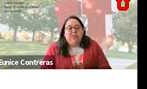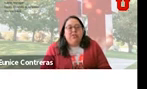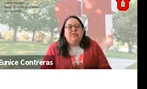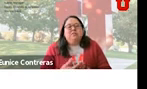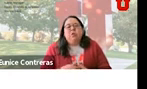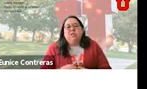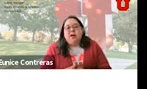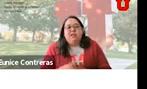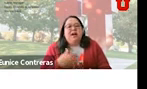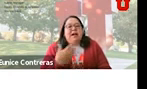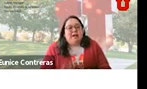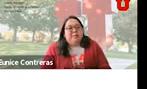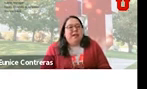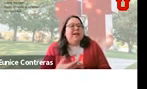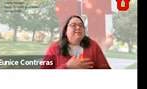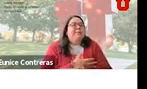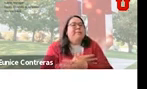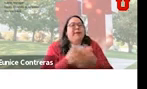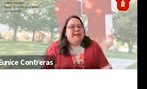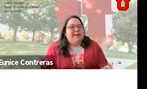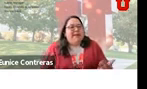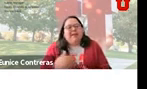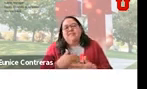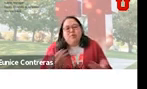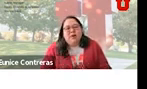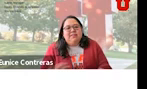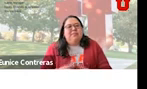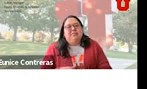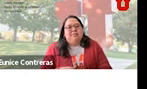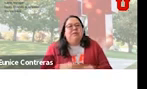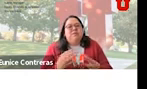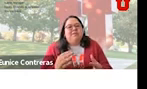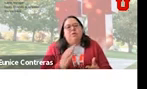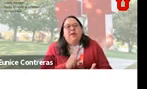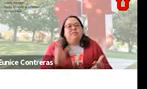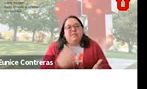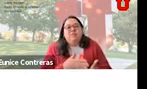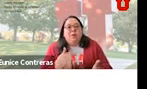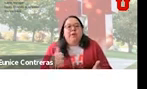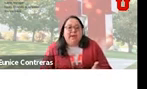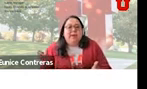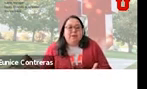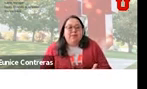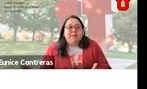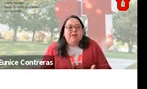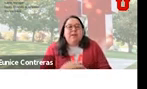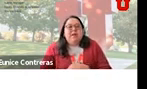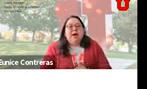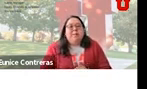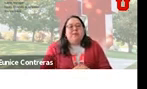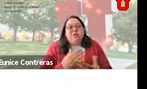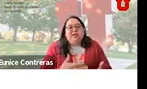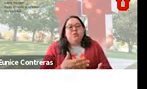vendors, caterers will not accommodate as many as you want. Sometimes they will say, okay, this is what we can